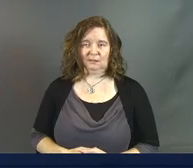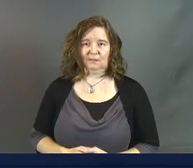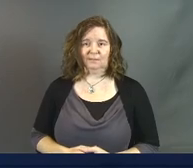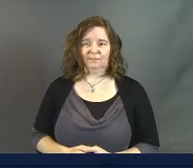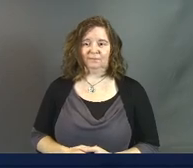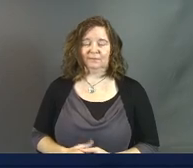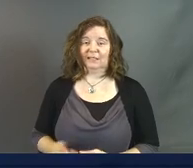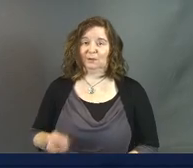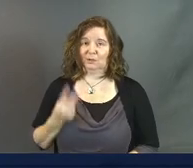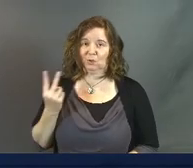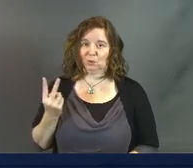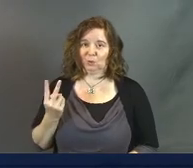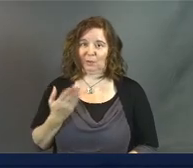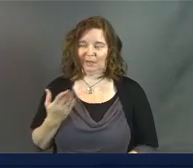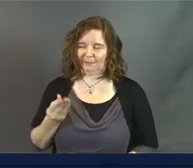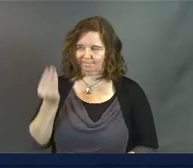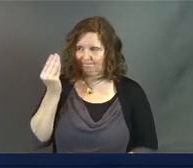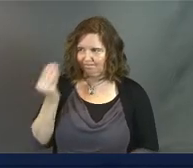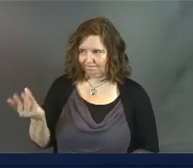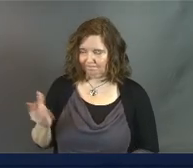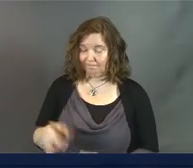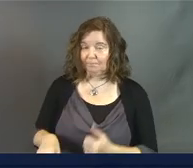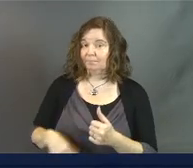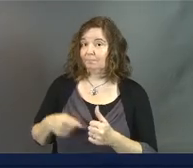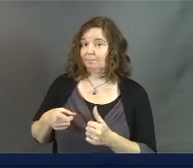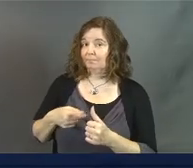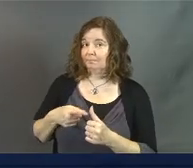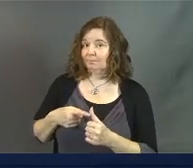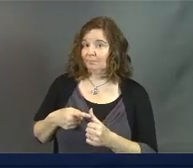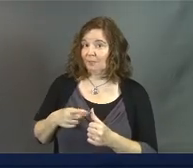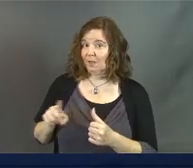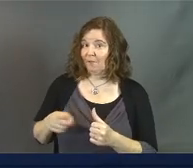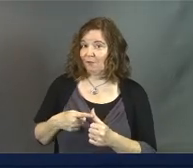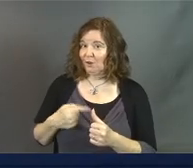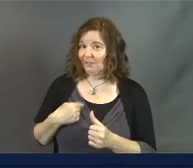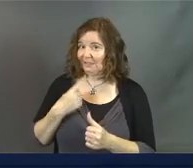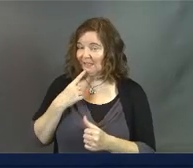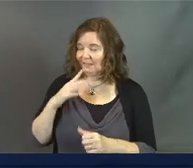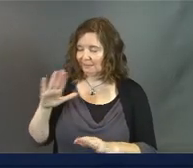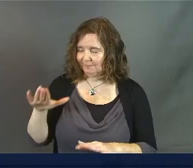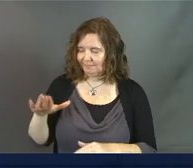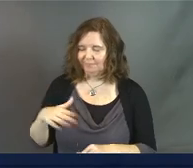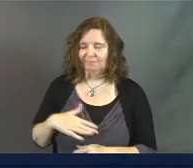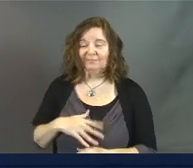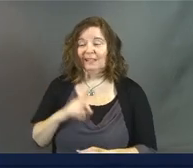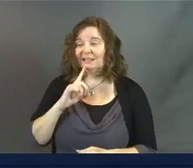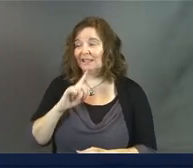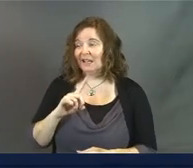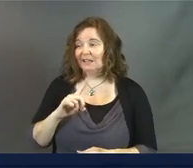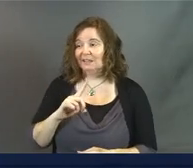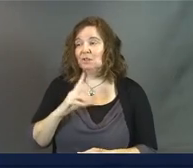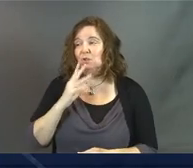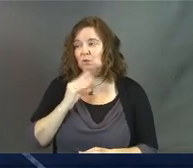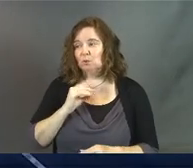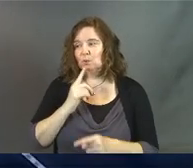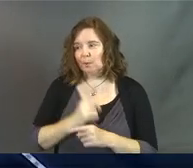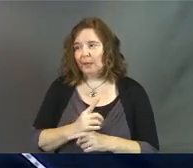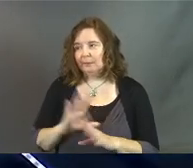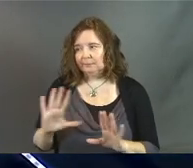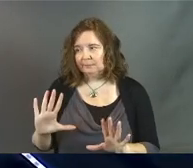He hits her with two steps. First off, he says, it's actually the Jews that were right.